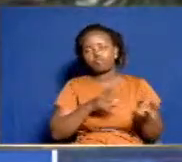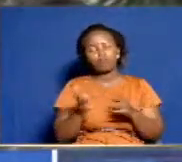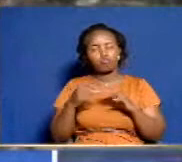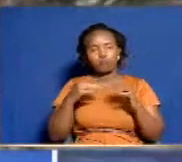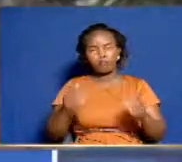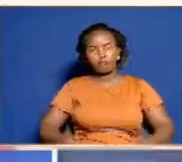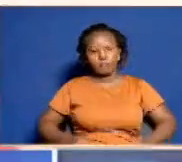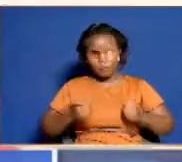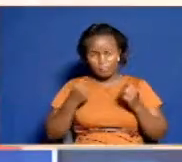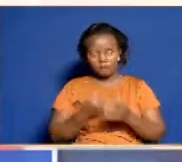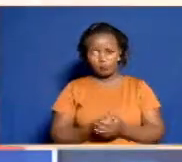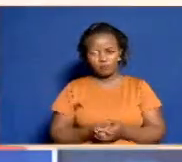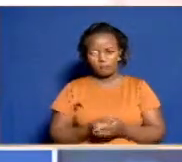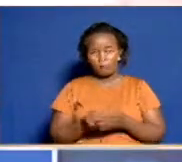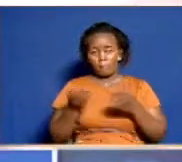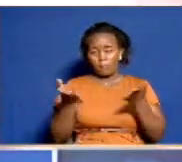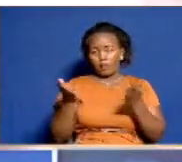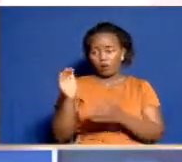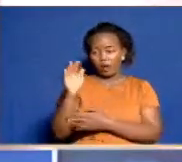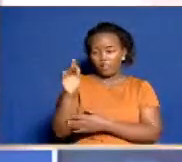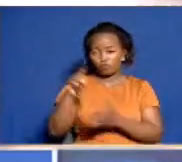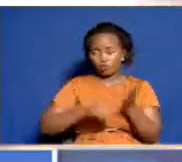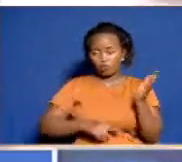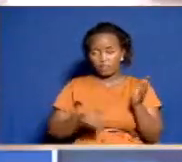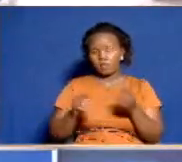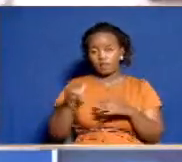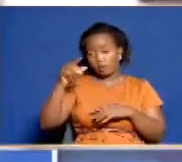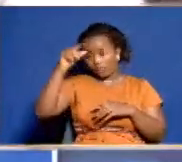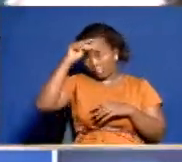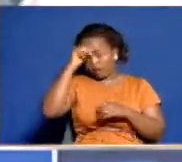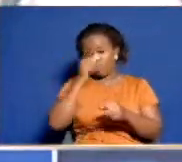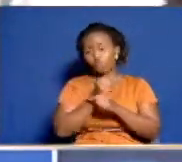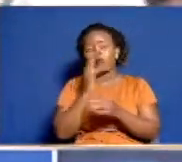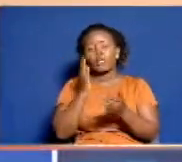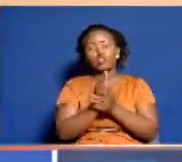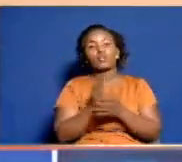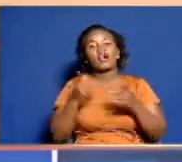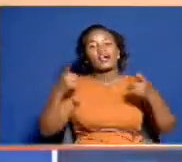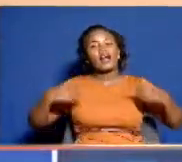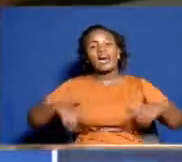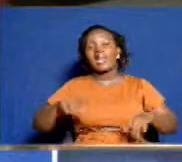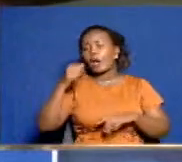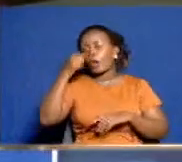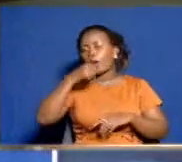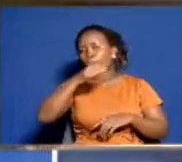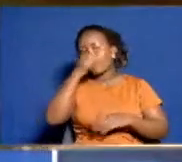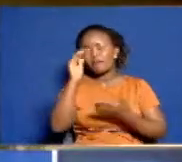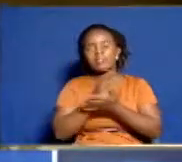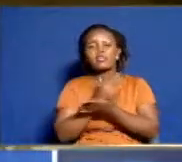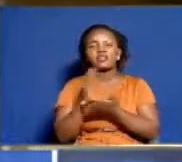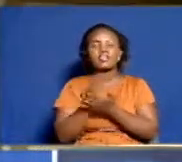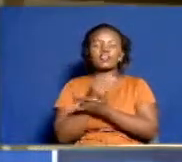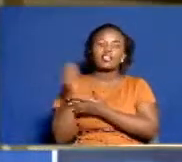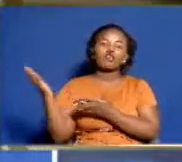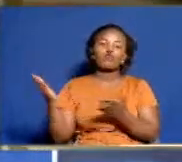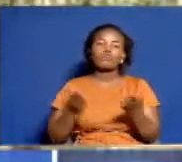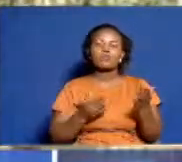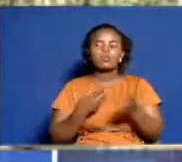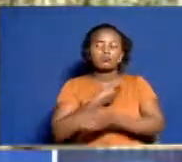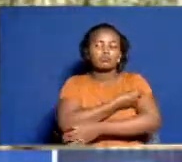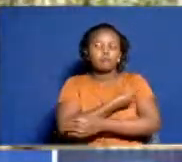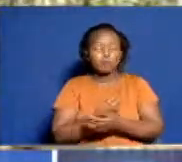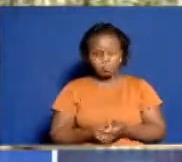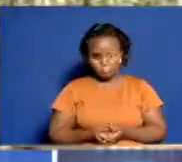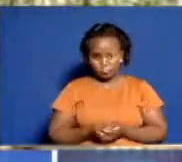to involve the private sector in COVID-19 vaccine sourcing to hasten the intervention. All eyes are focused on